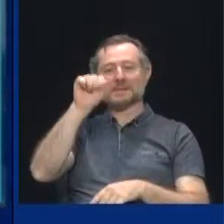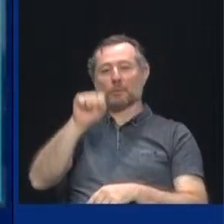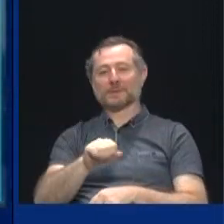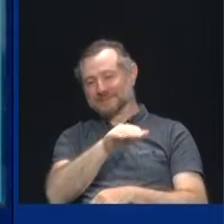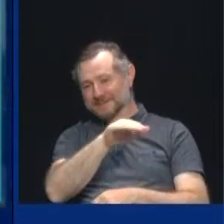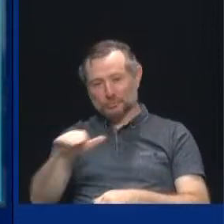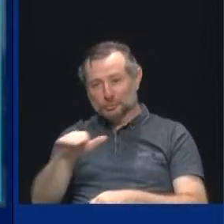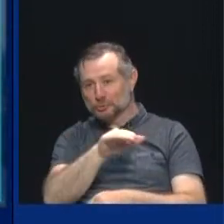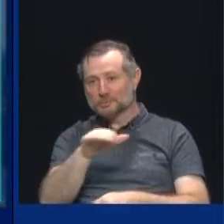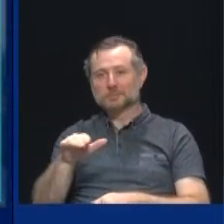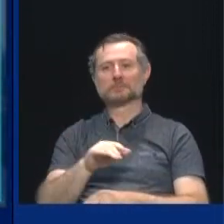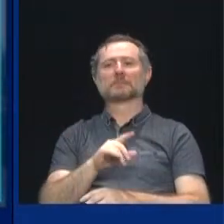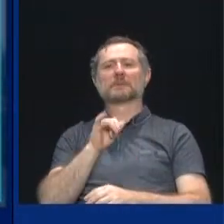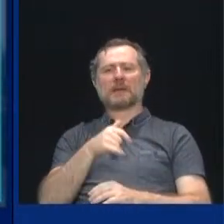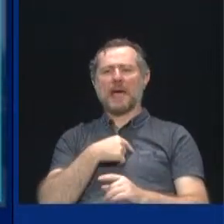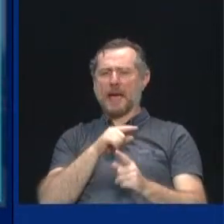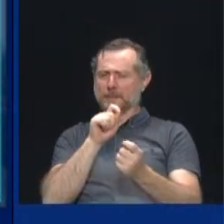focused.